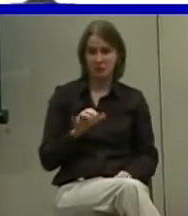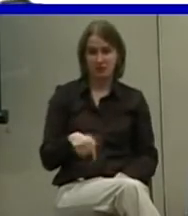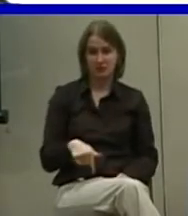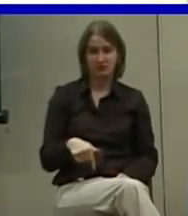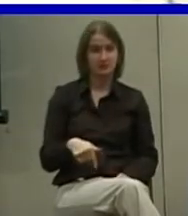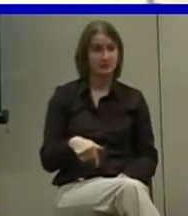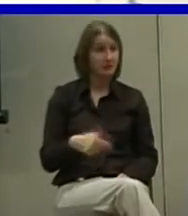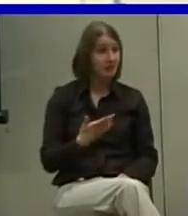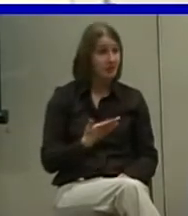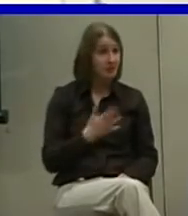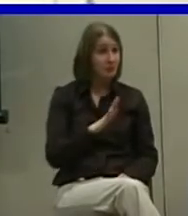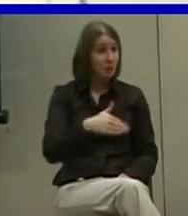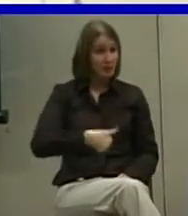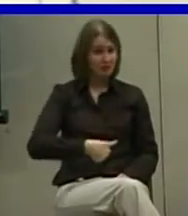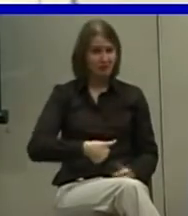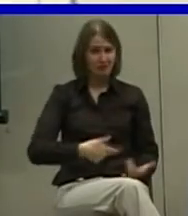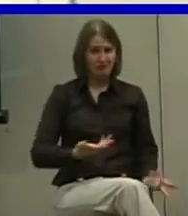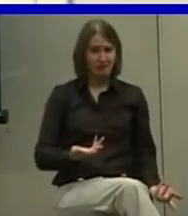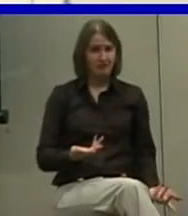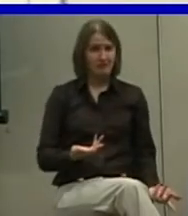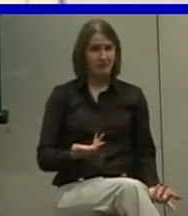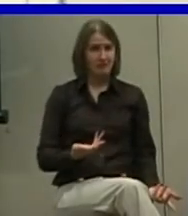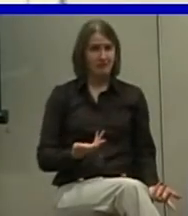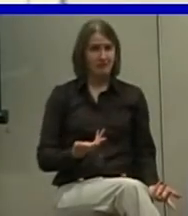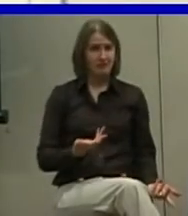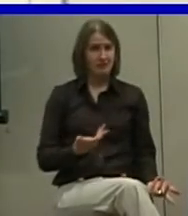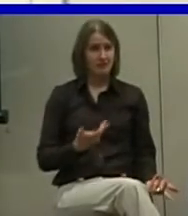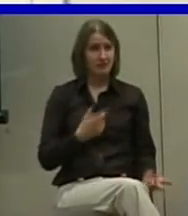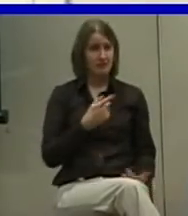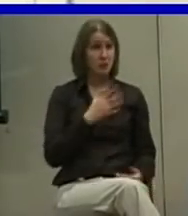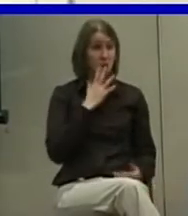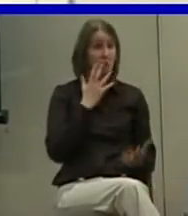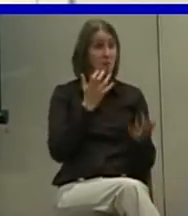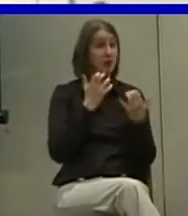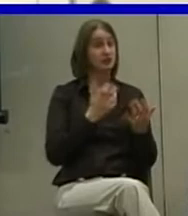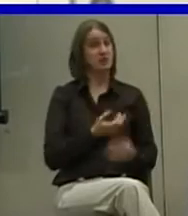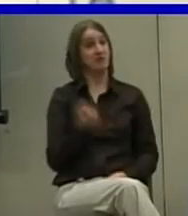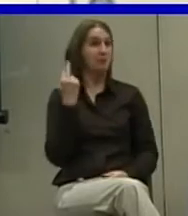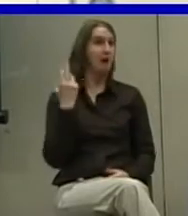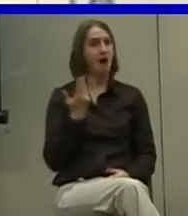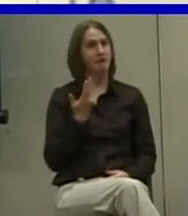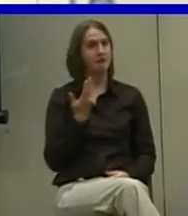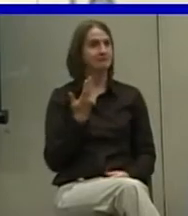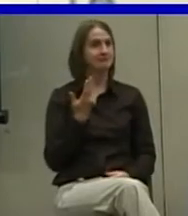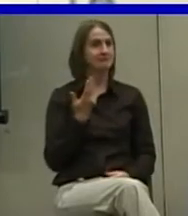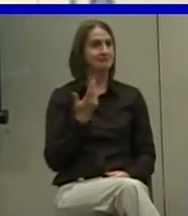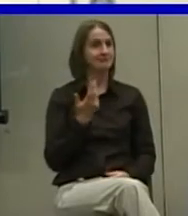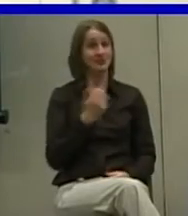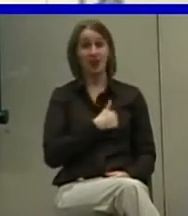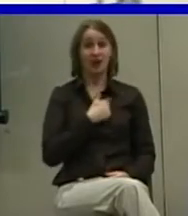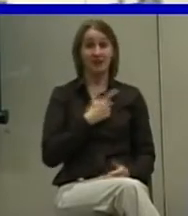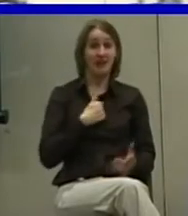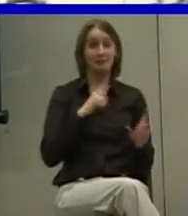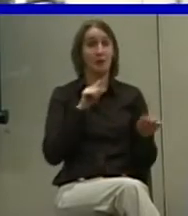What would be your incentive, if that was you, to flip off your boss so that he told you to go home and watch TV?